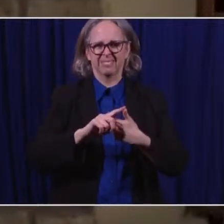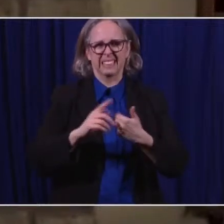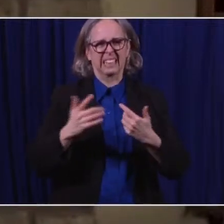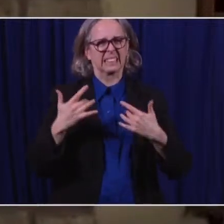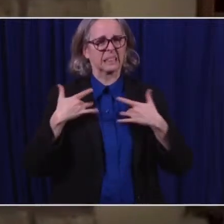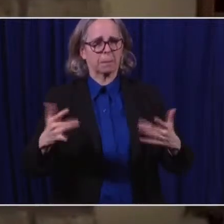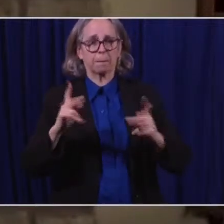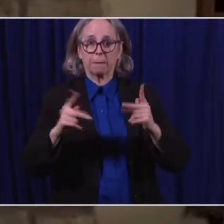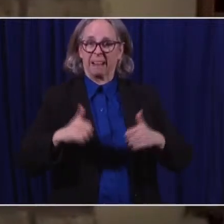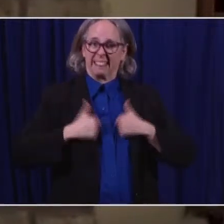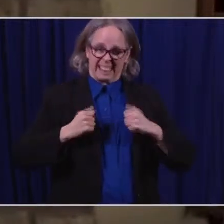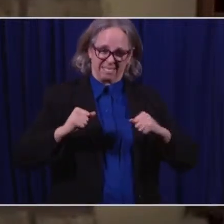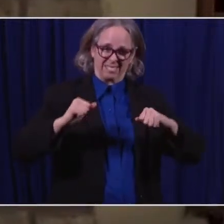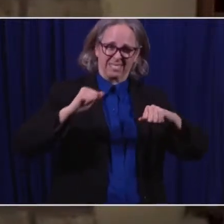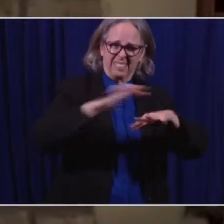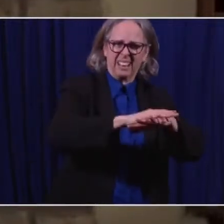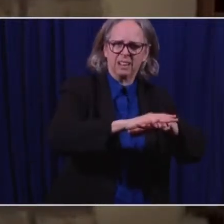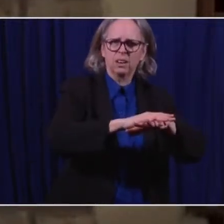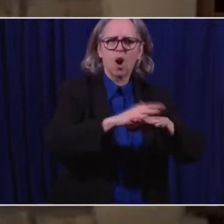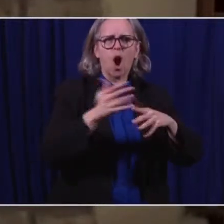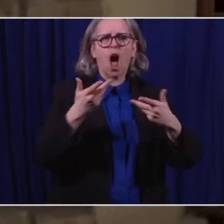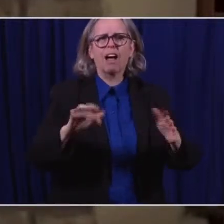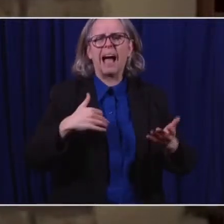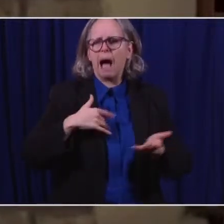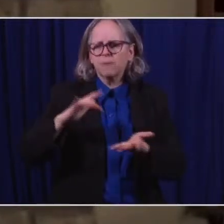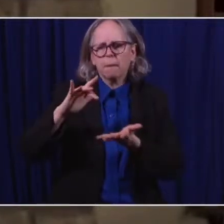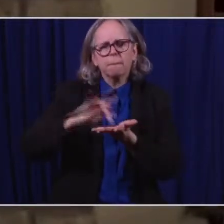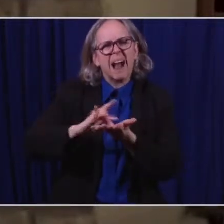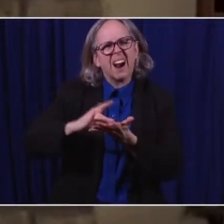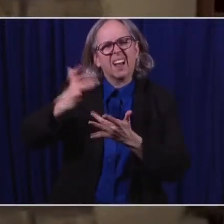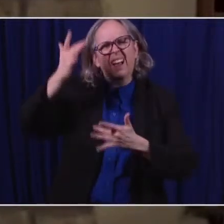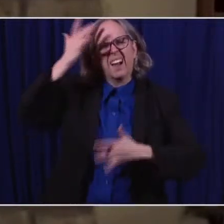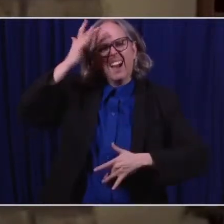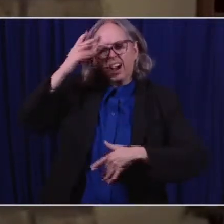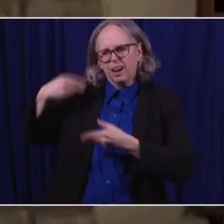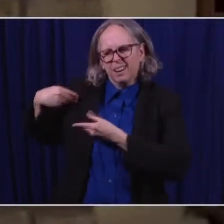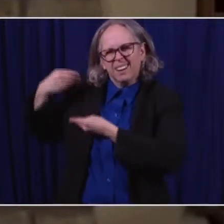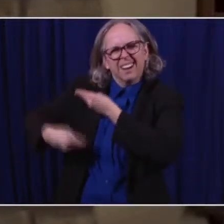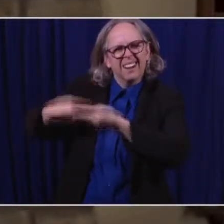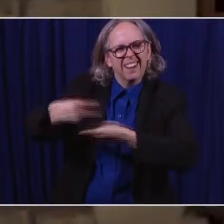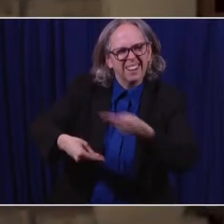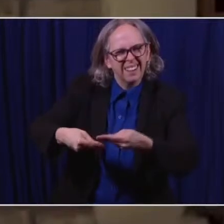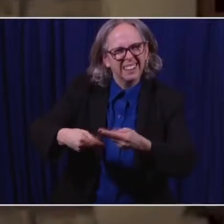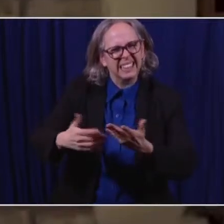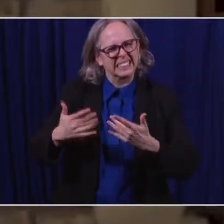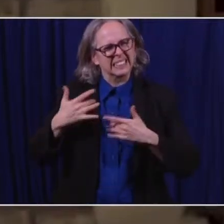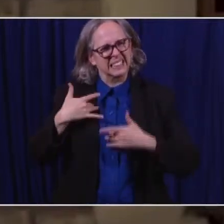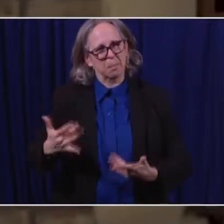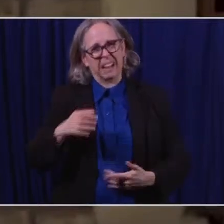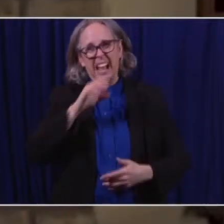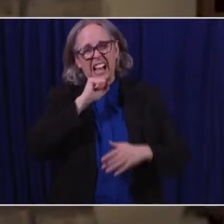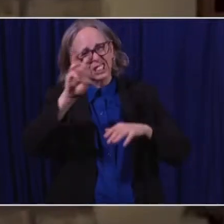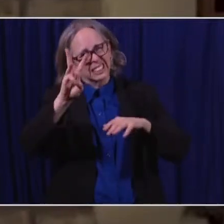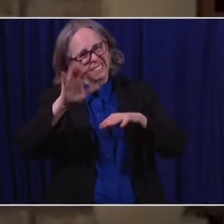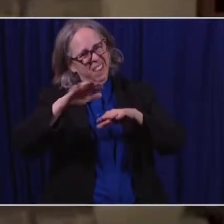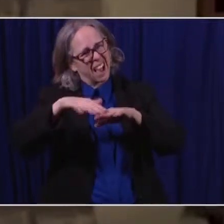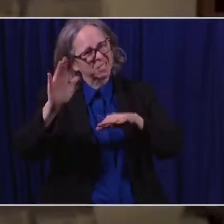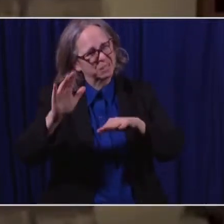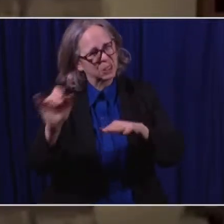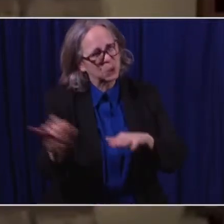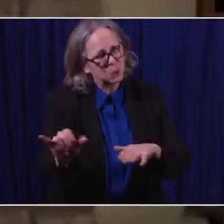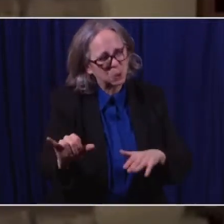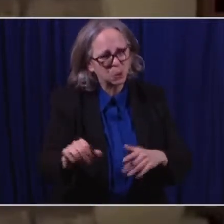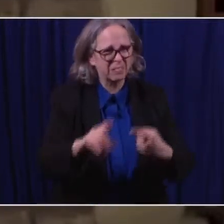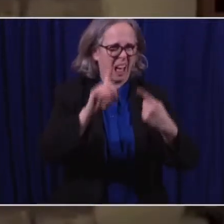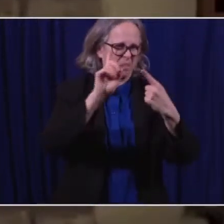almost always, not always, but almost always, are over 65 years of age, and they have a medical problem. Also, they're